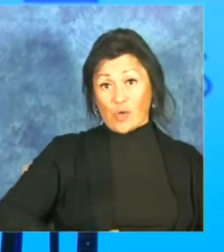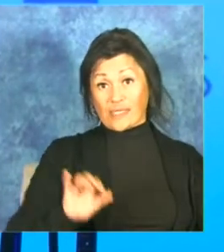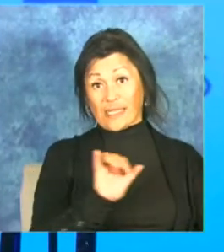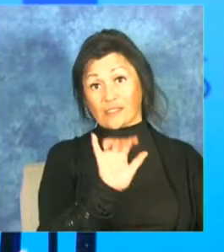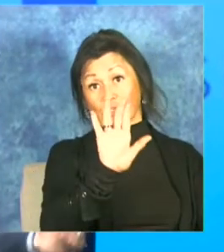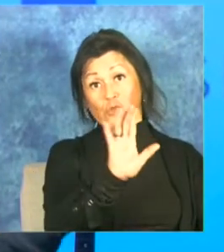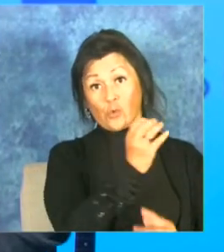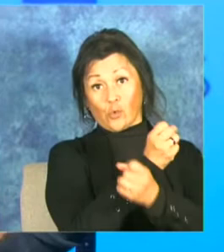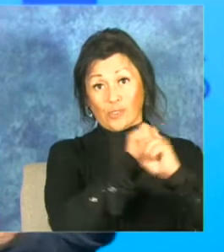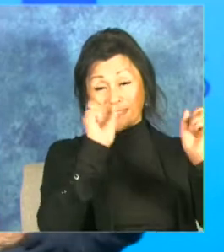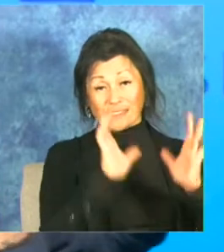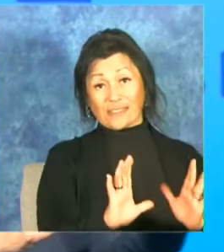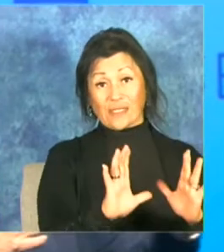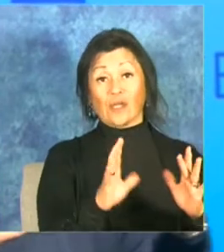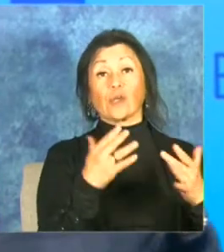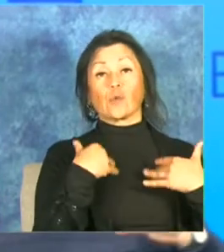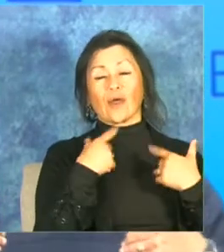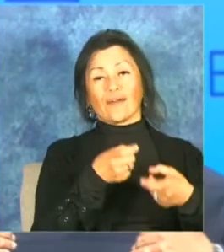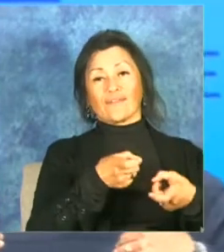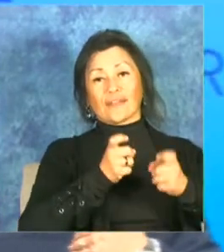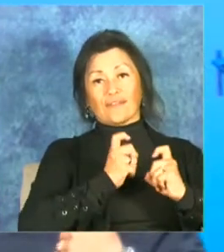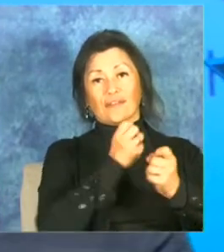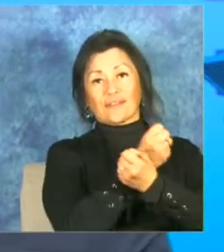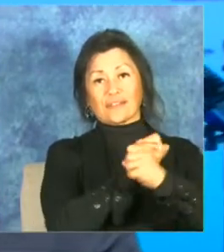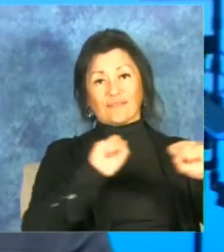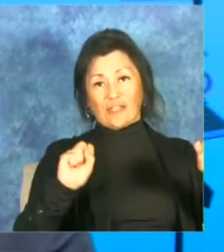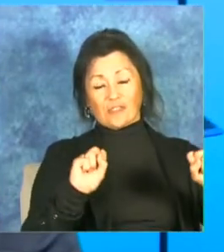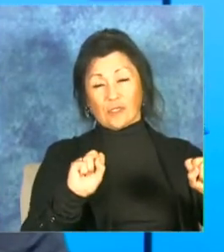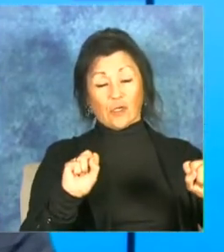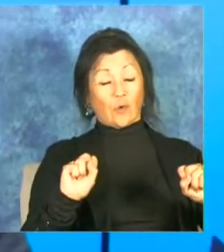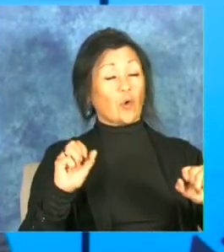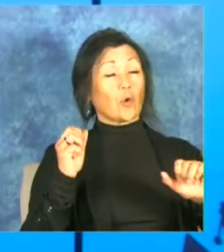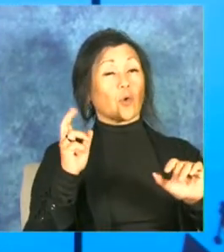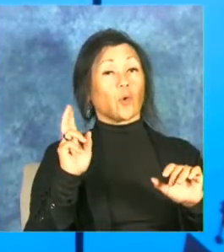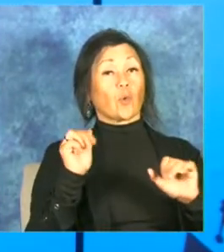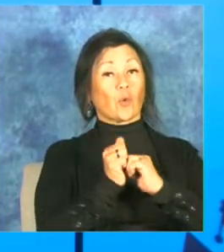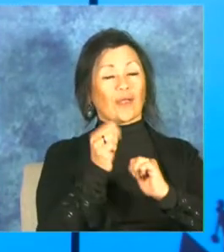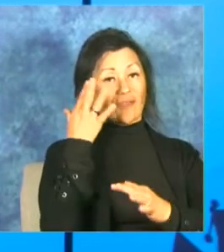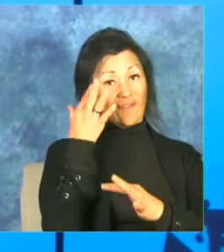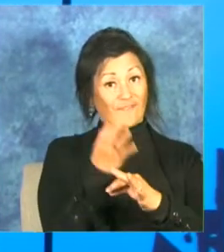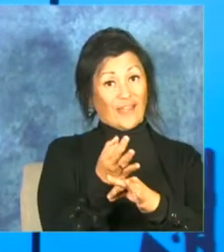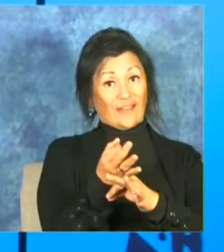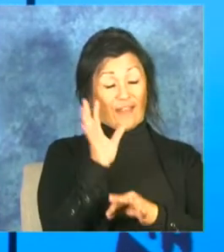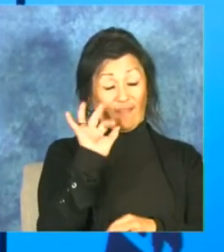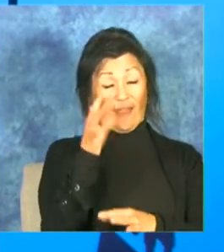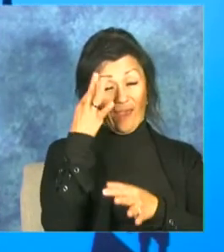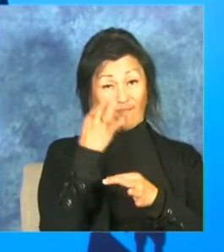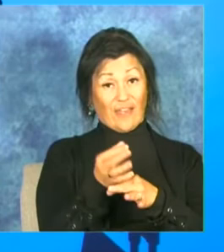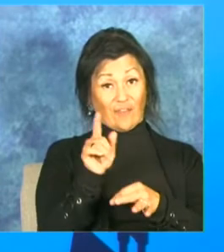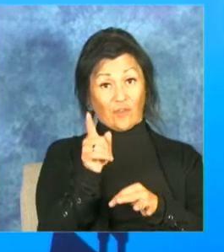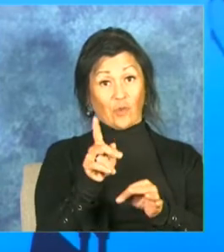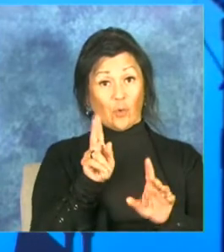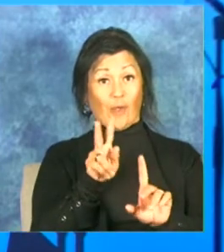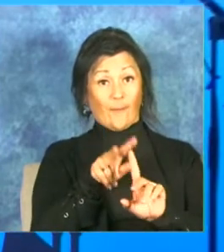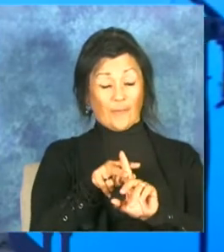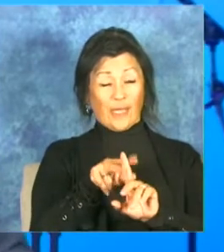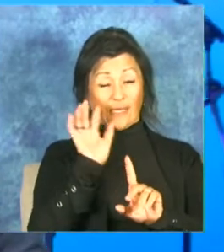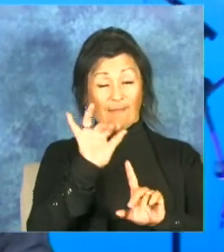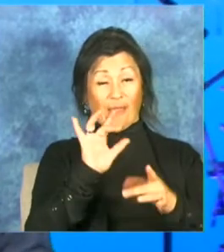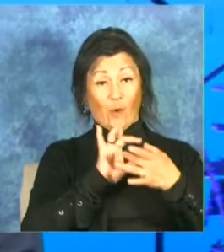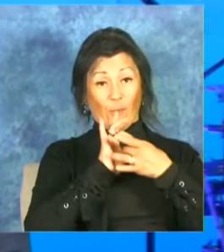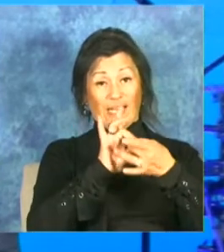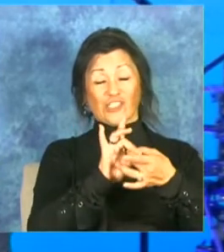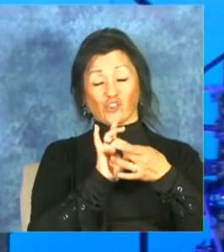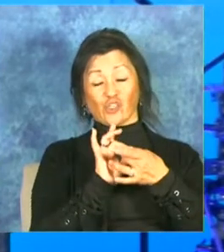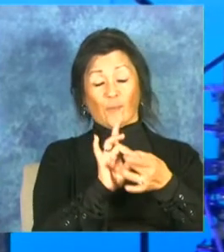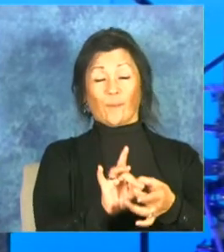Savior, you received the gift of salvation by faith. And that faith that you exercised in that relationship,